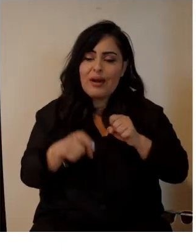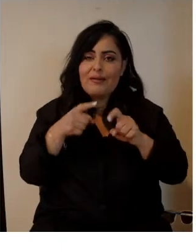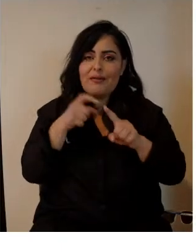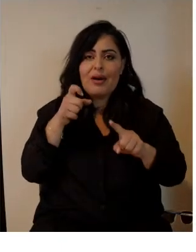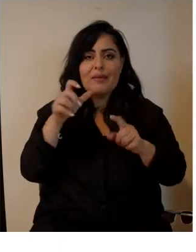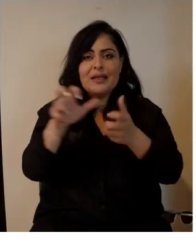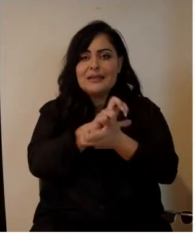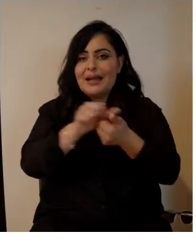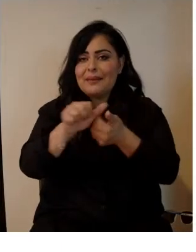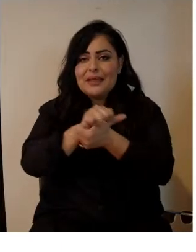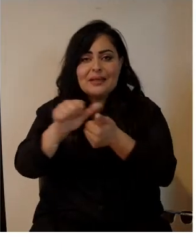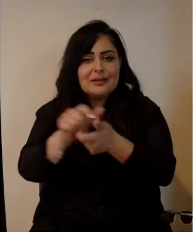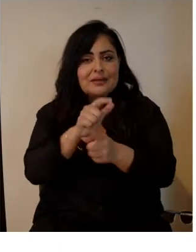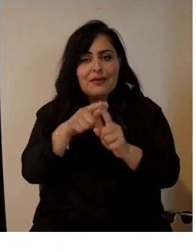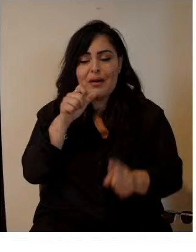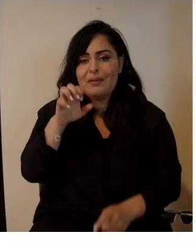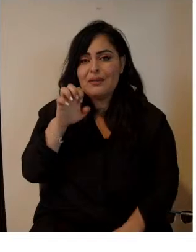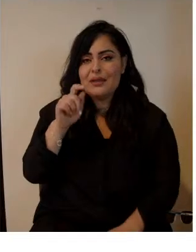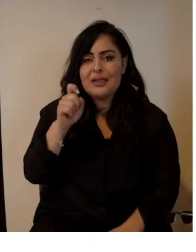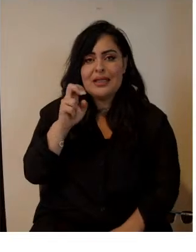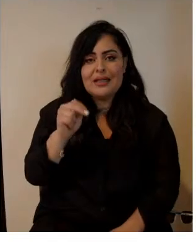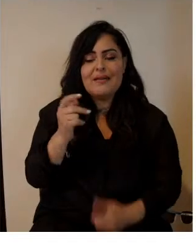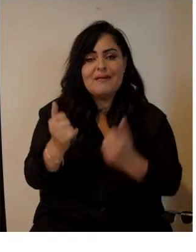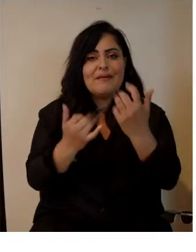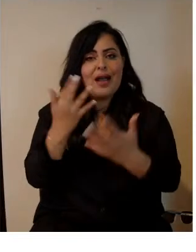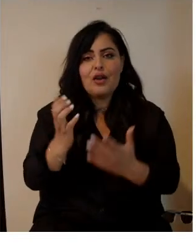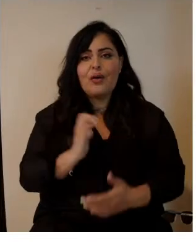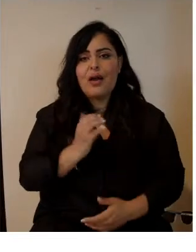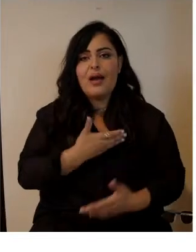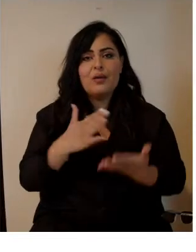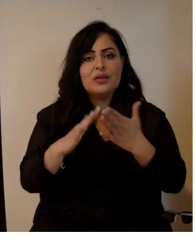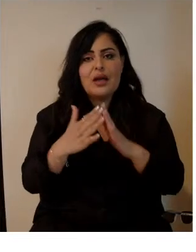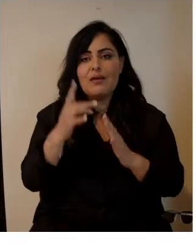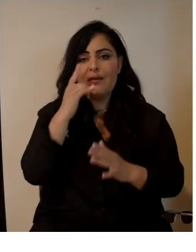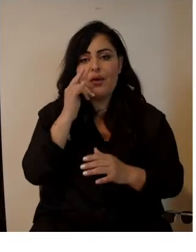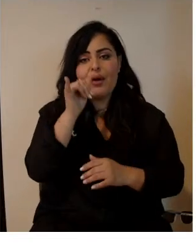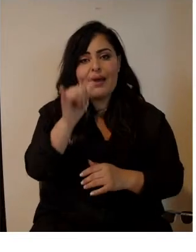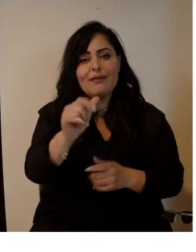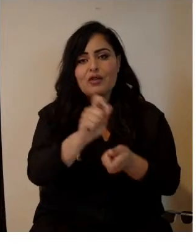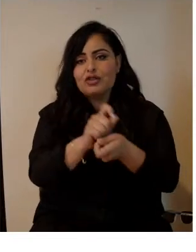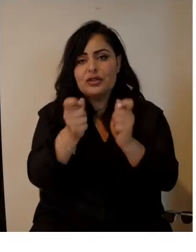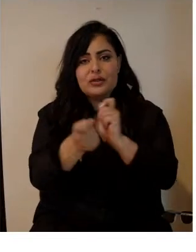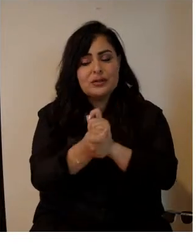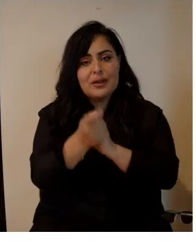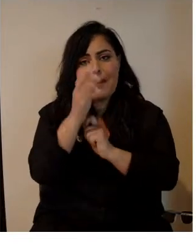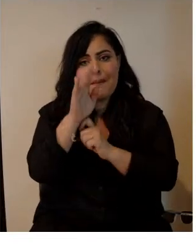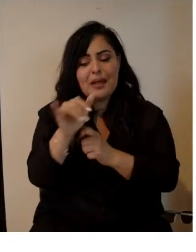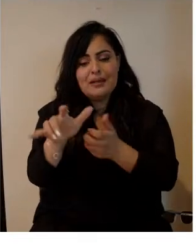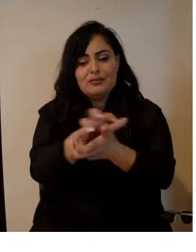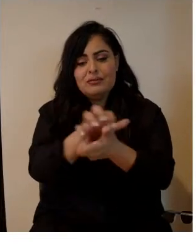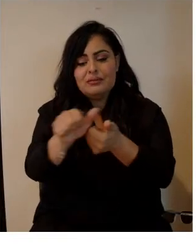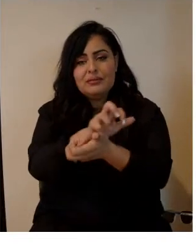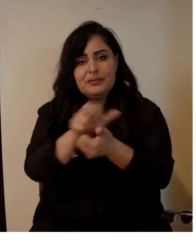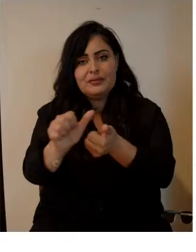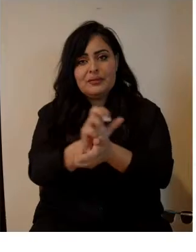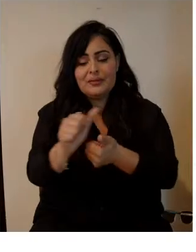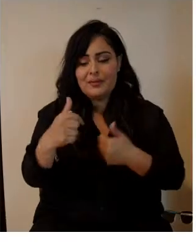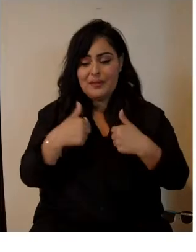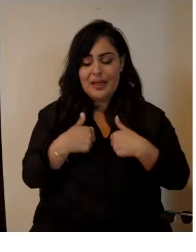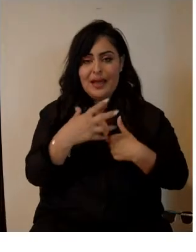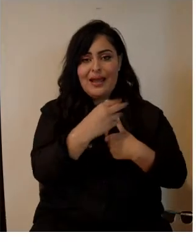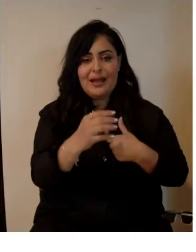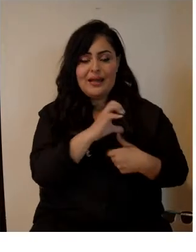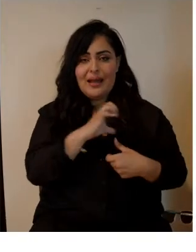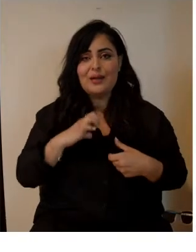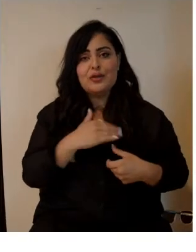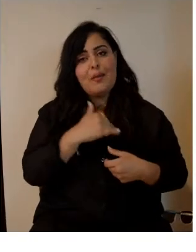catastrophic damage caused by the Eaton fire. Our town has been forever changed by the destruction, and many of us, including council members,